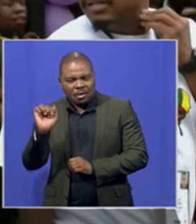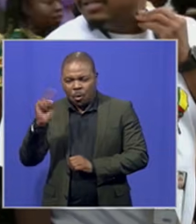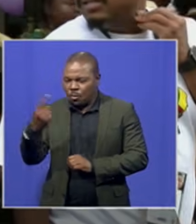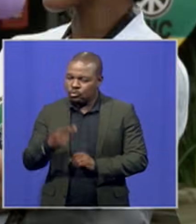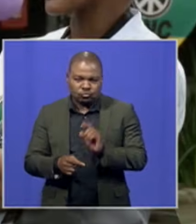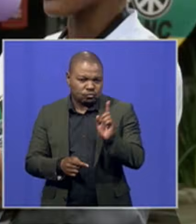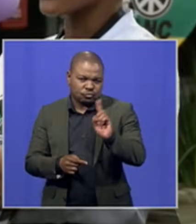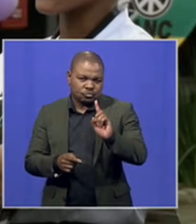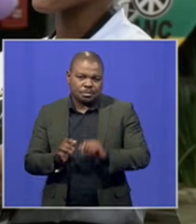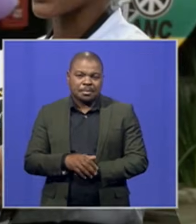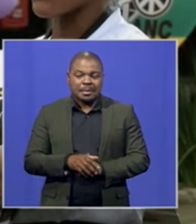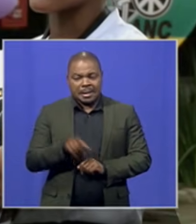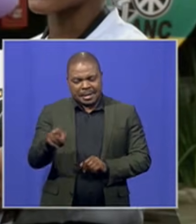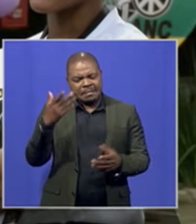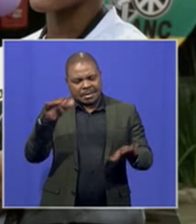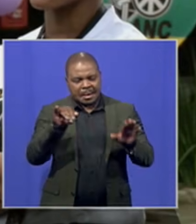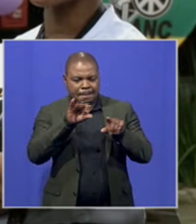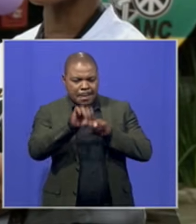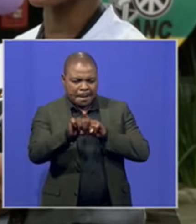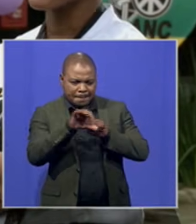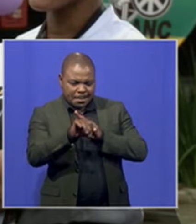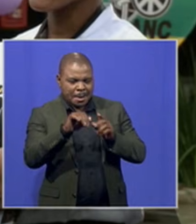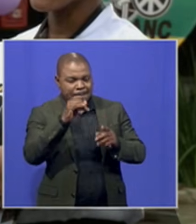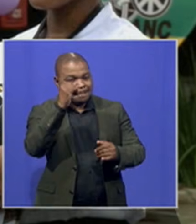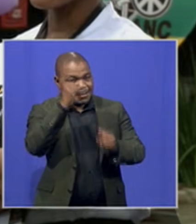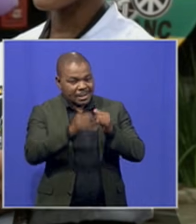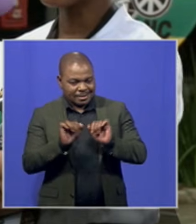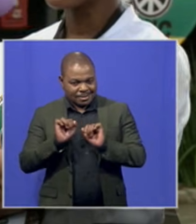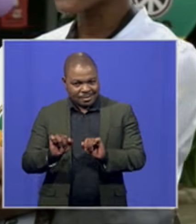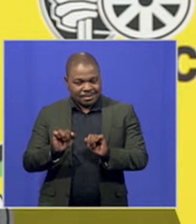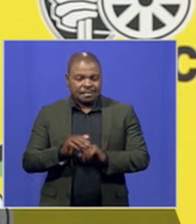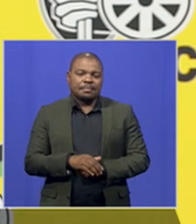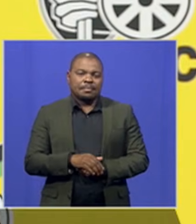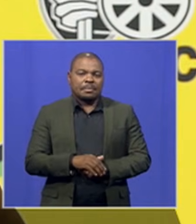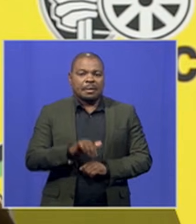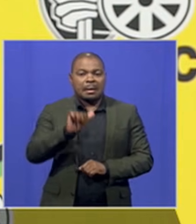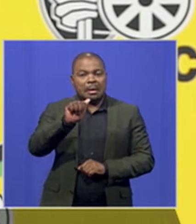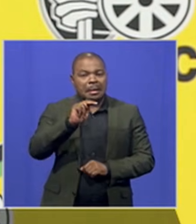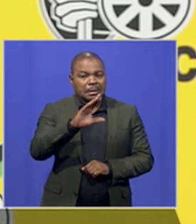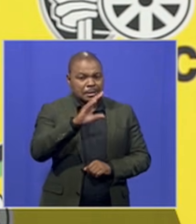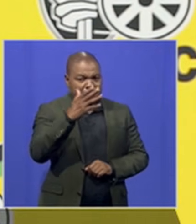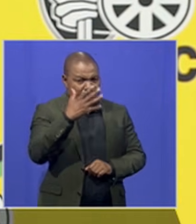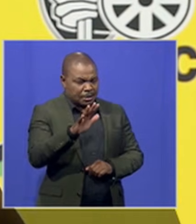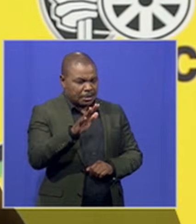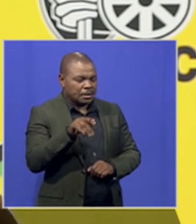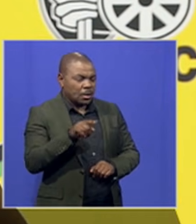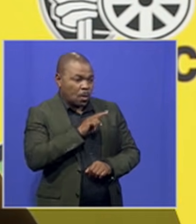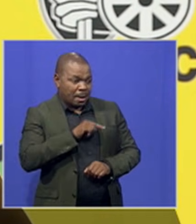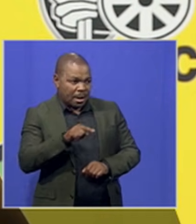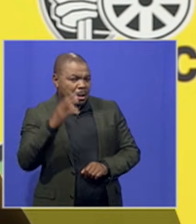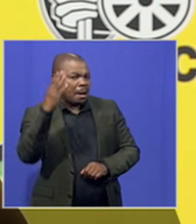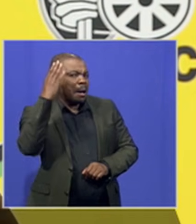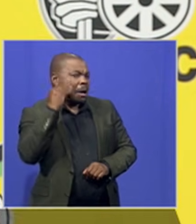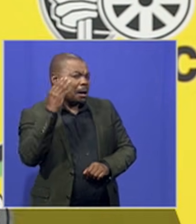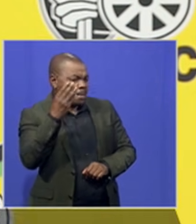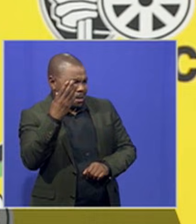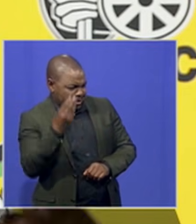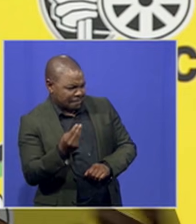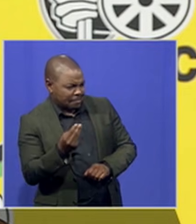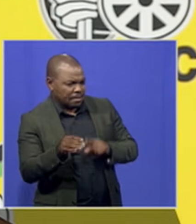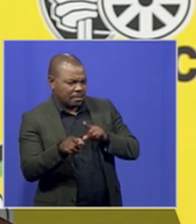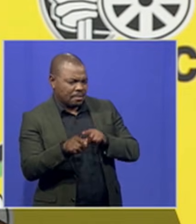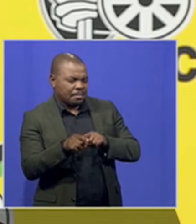ba di bone diphoso ibile mokgatlo wa African National Congress hobane o na le boiphihlelo o na le ba etapele